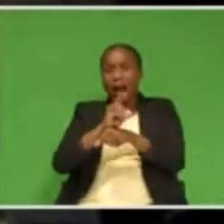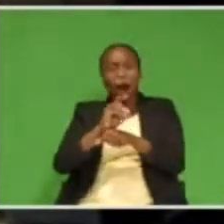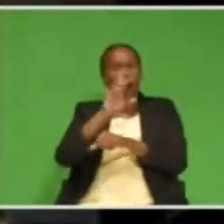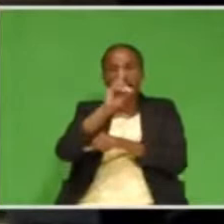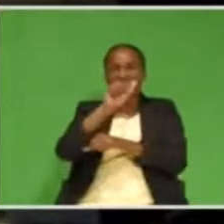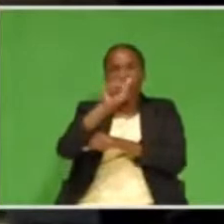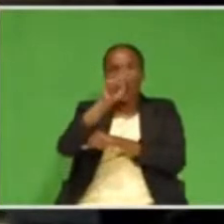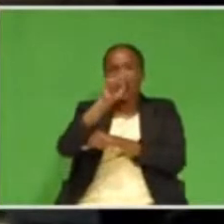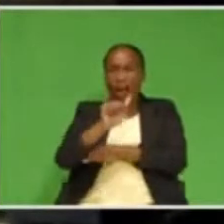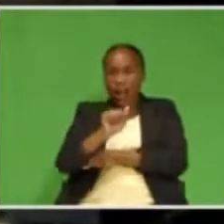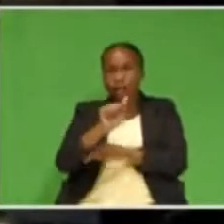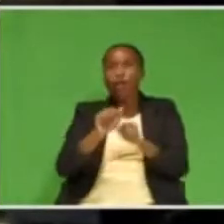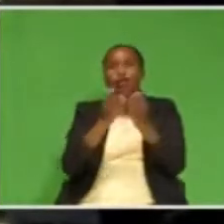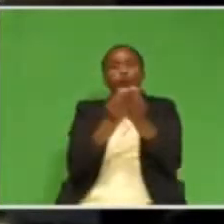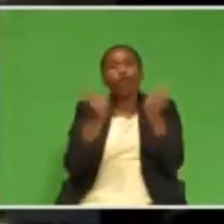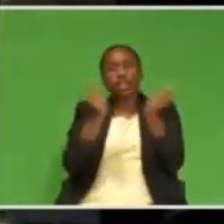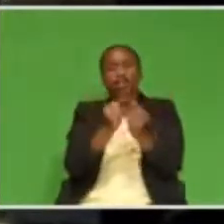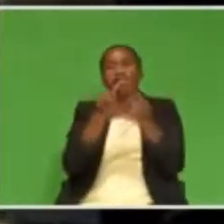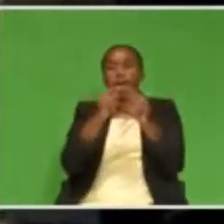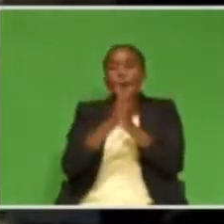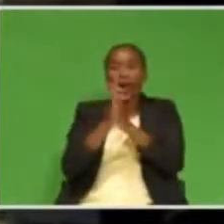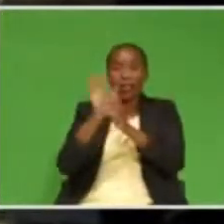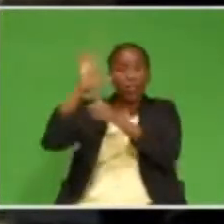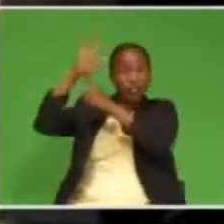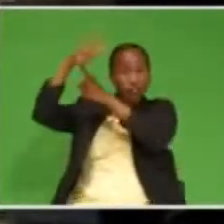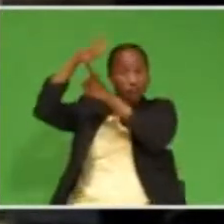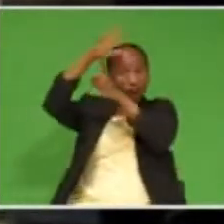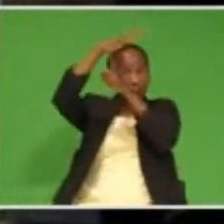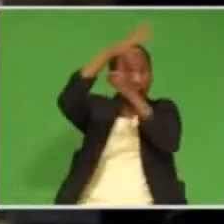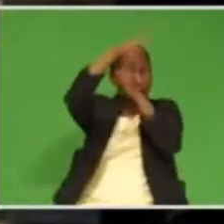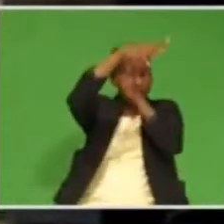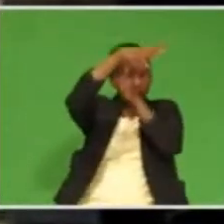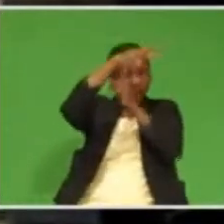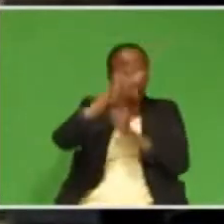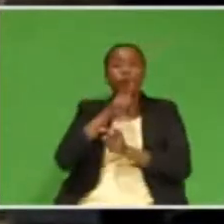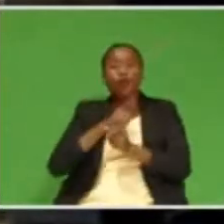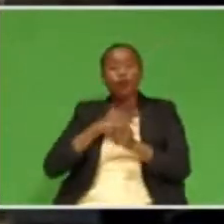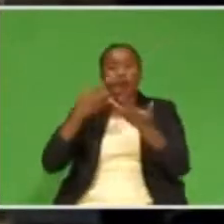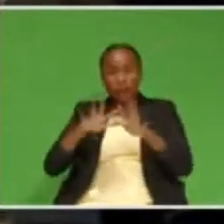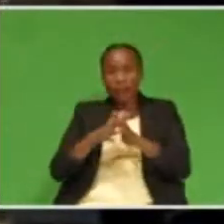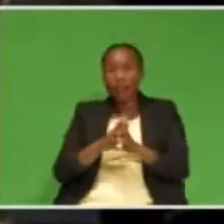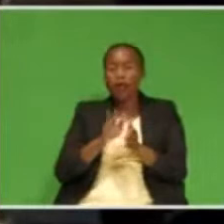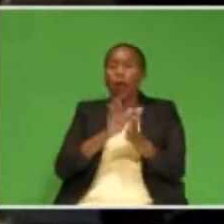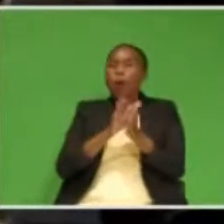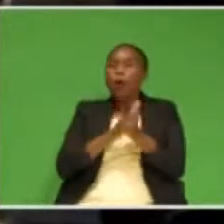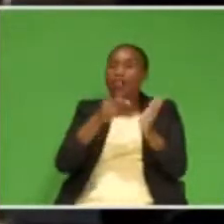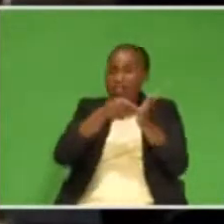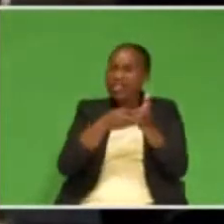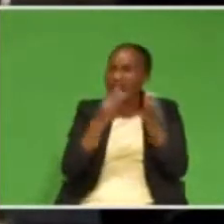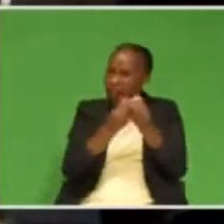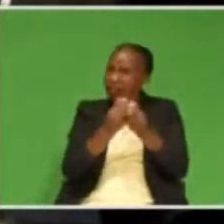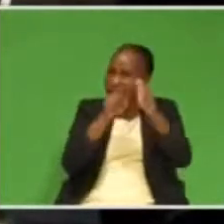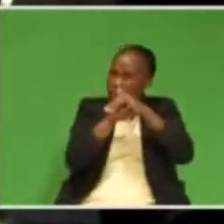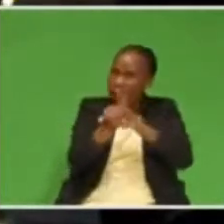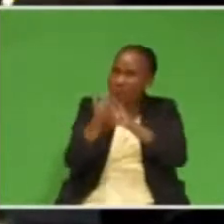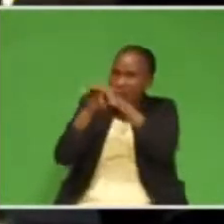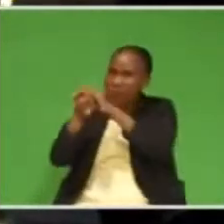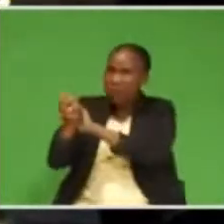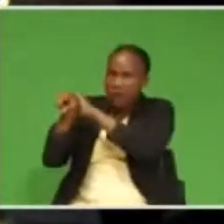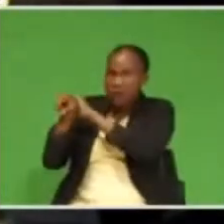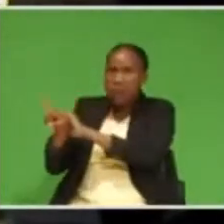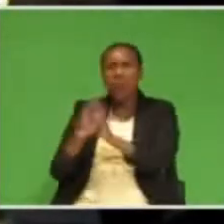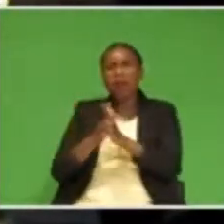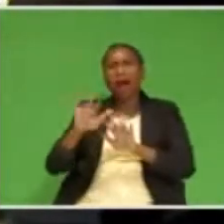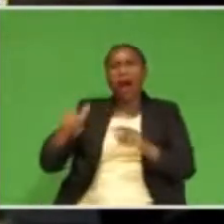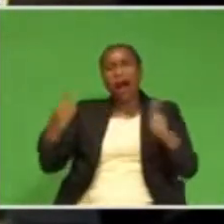operation of satellites. She told me that she exports these processes to a number of other countries that